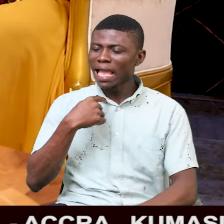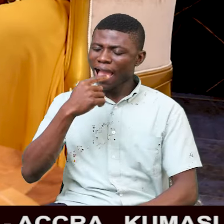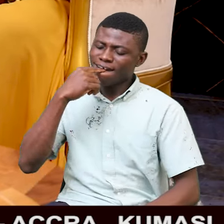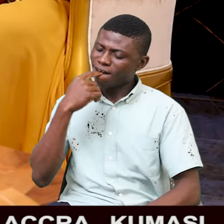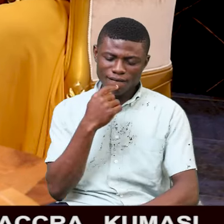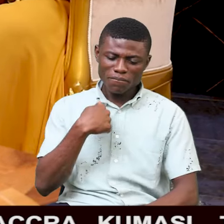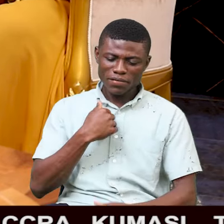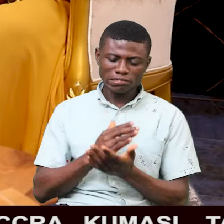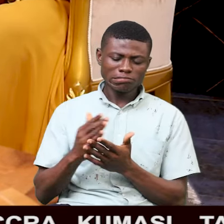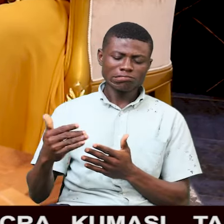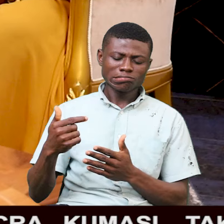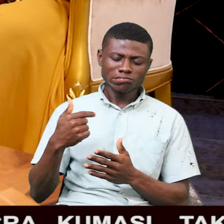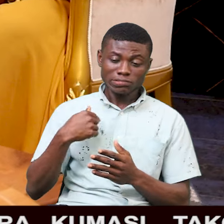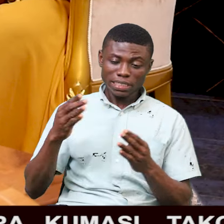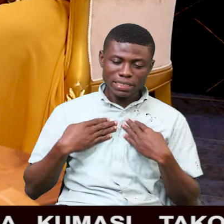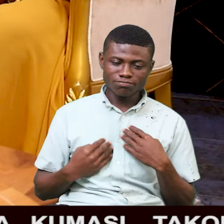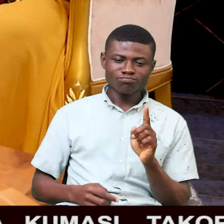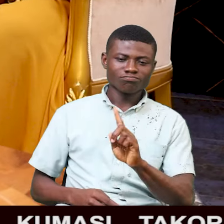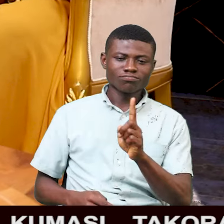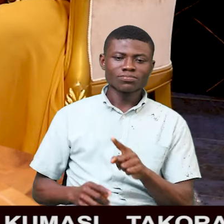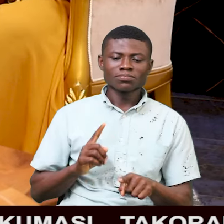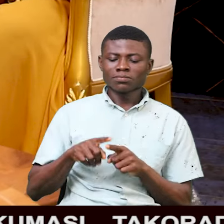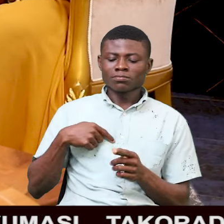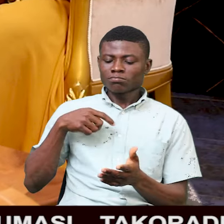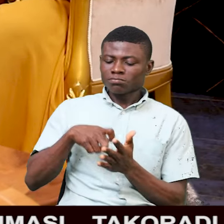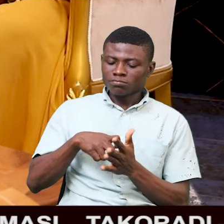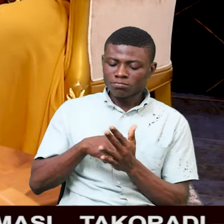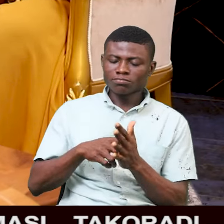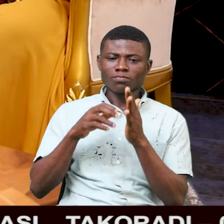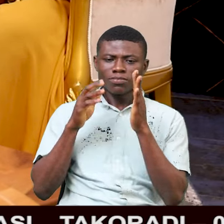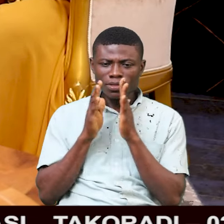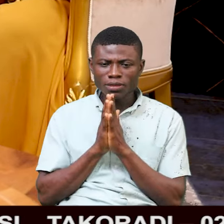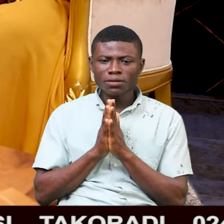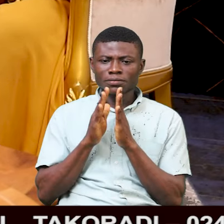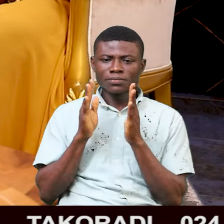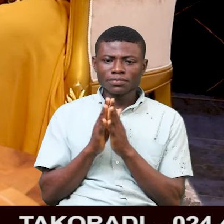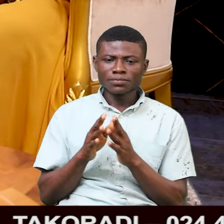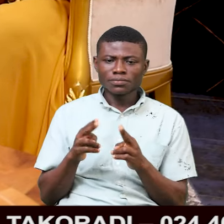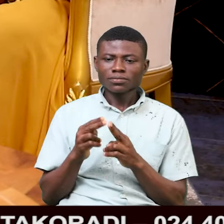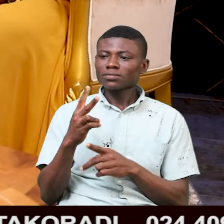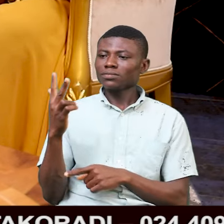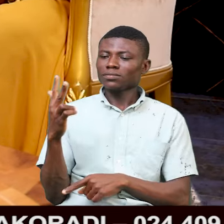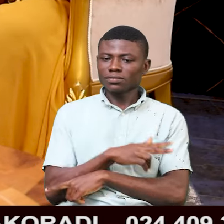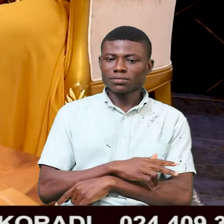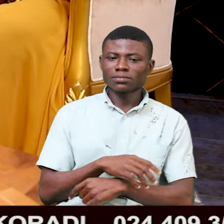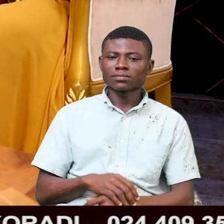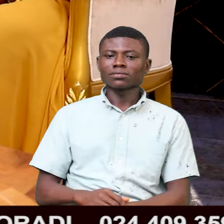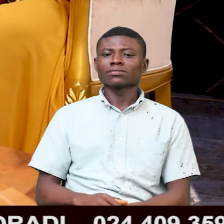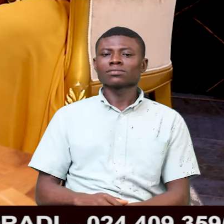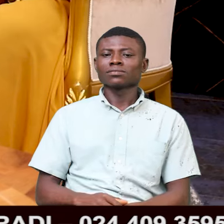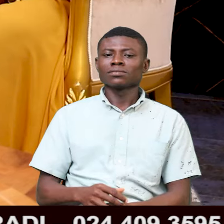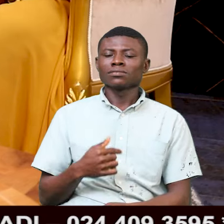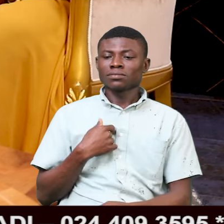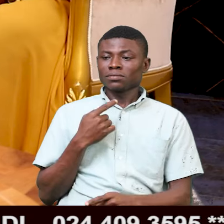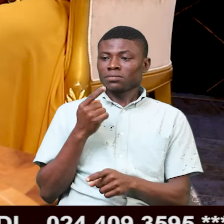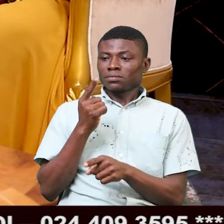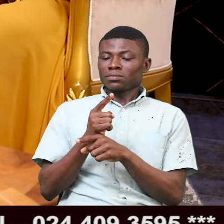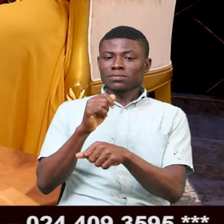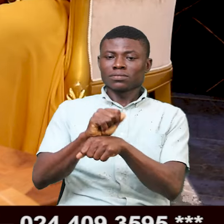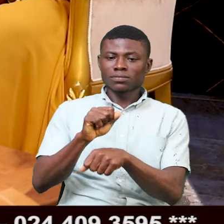me. Memfa. That JB. Nomination. So 3 days, I was at